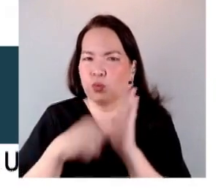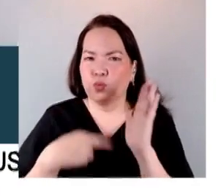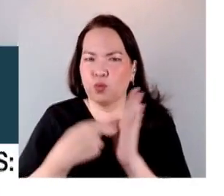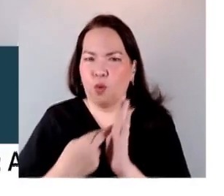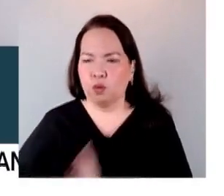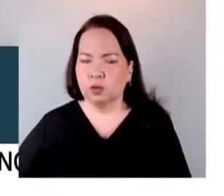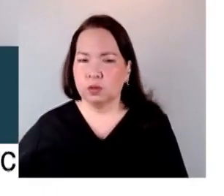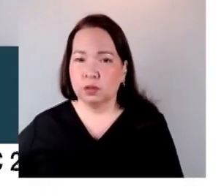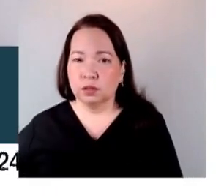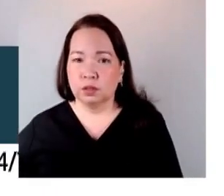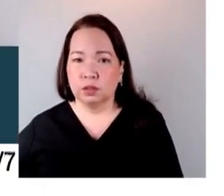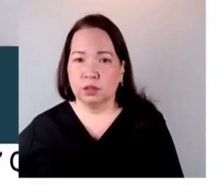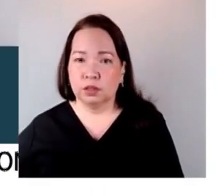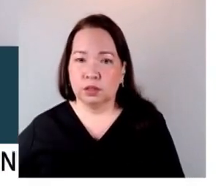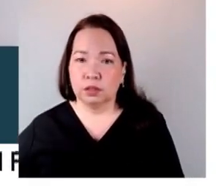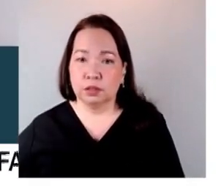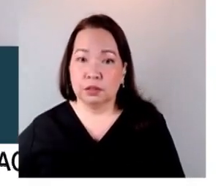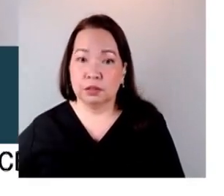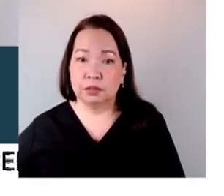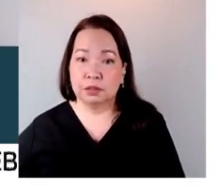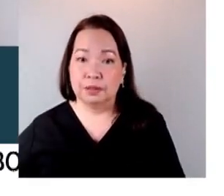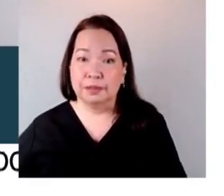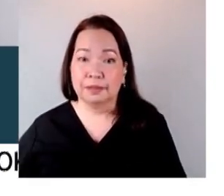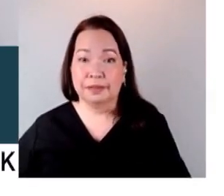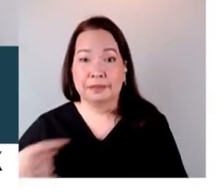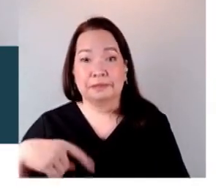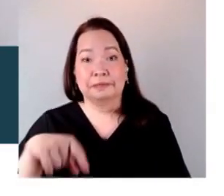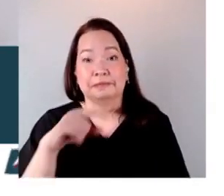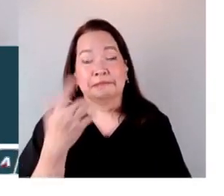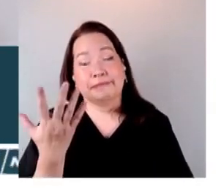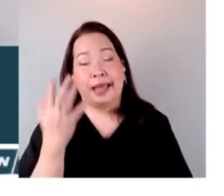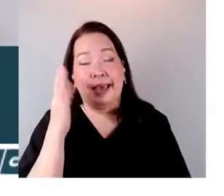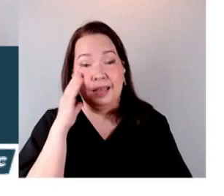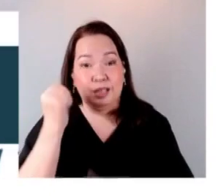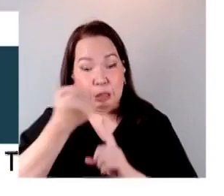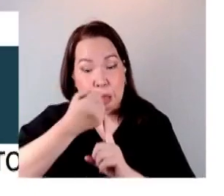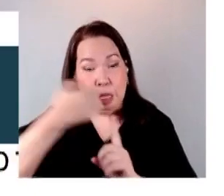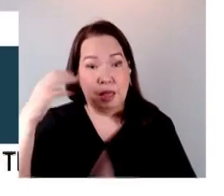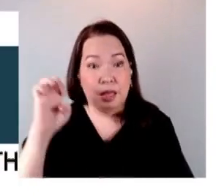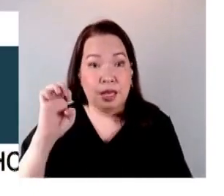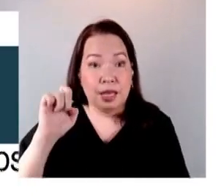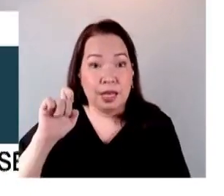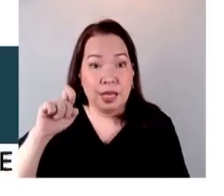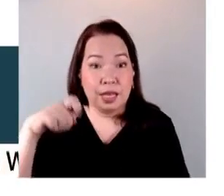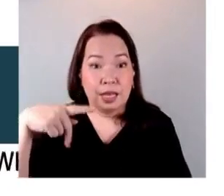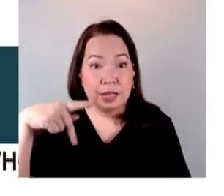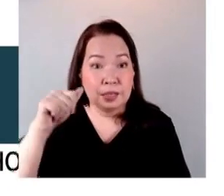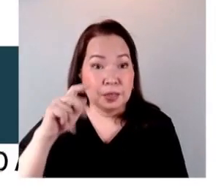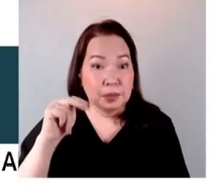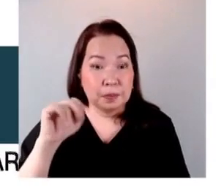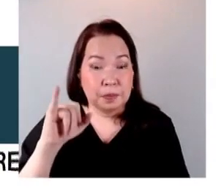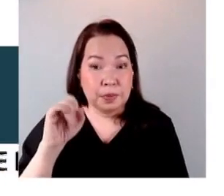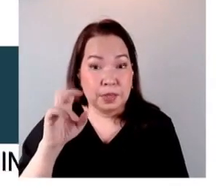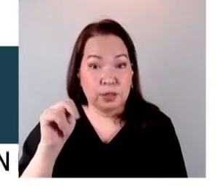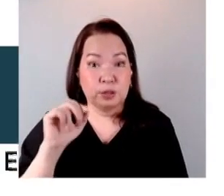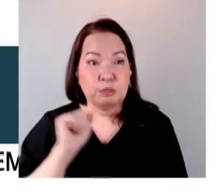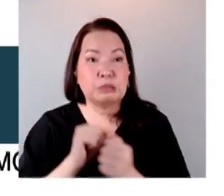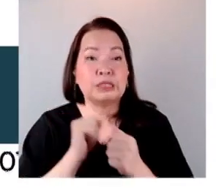Expansion here is just another word for dilution, to dilute the function of the PCGG